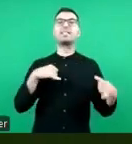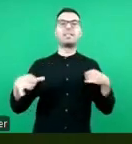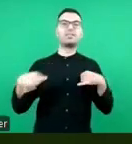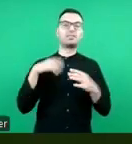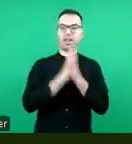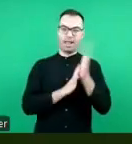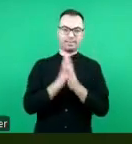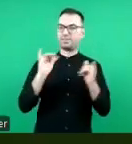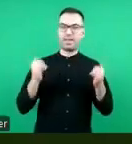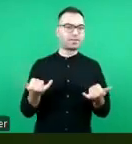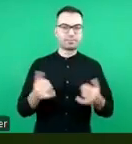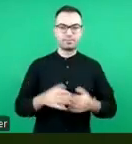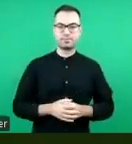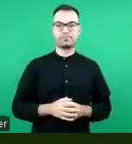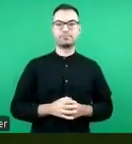of course,